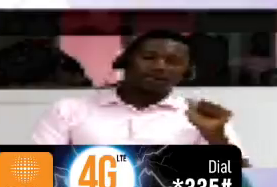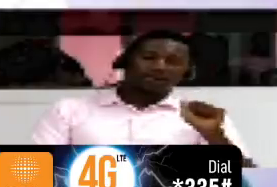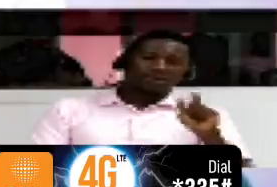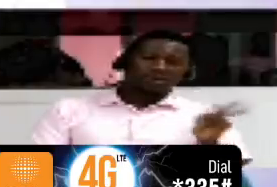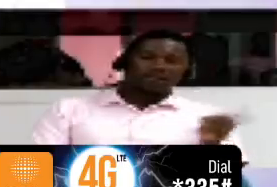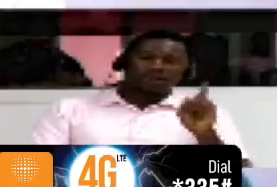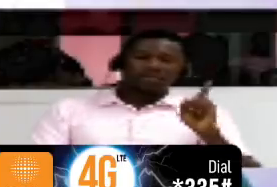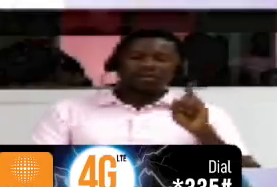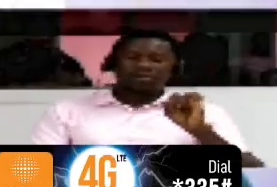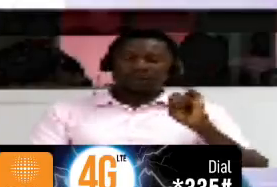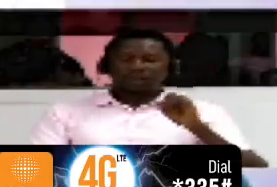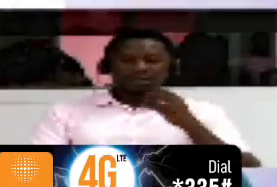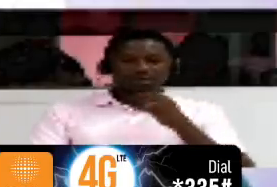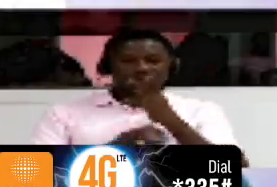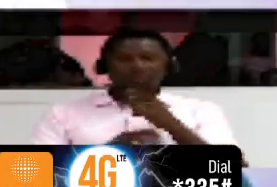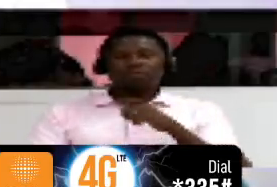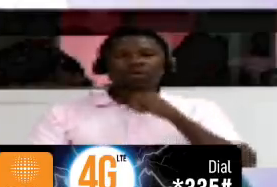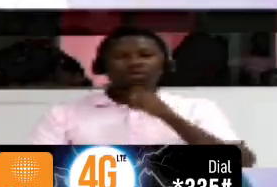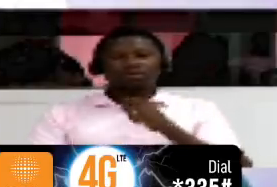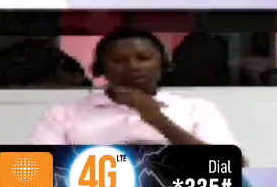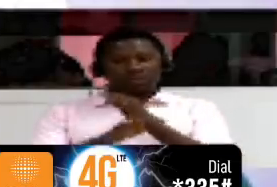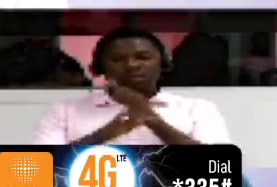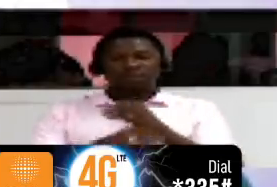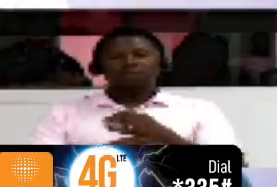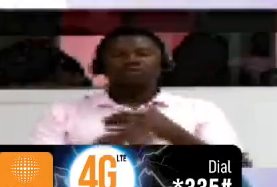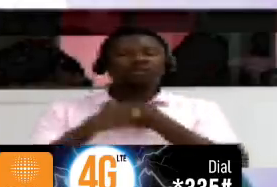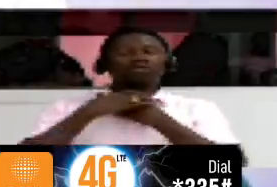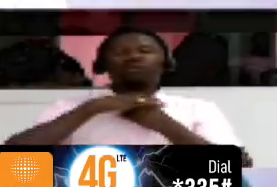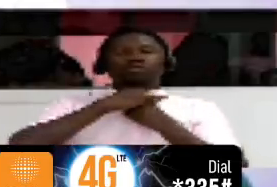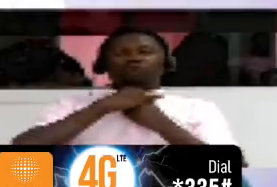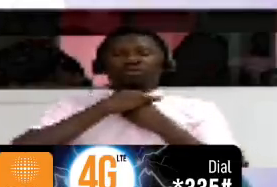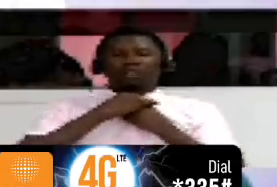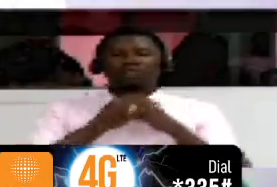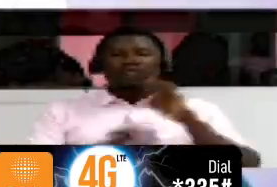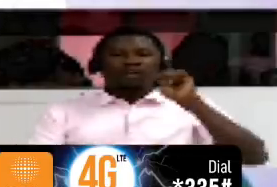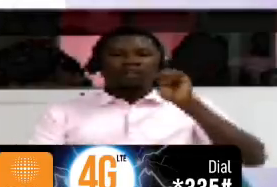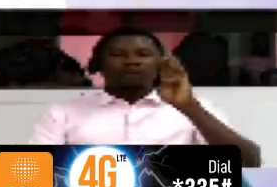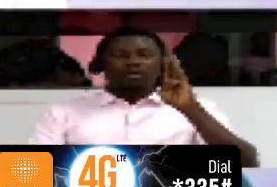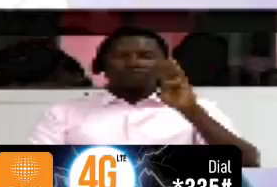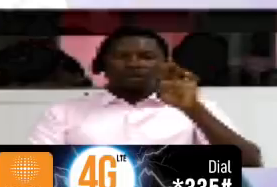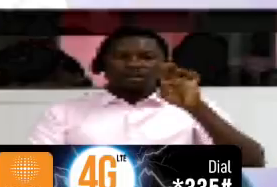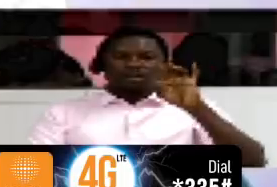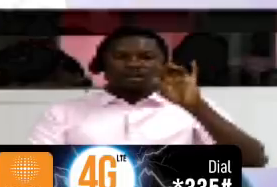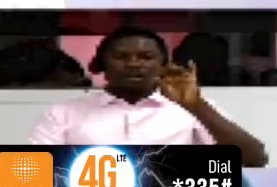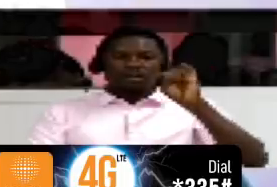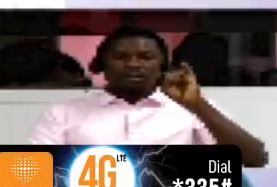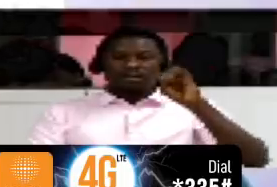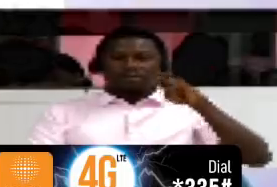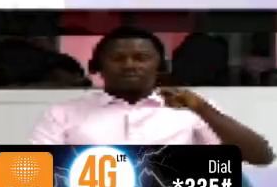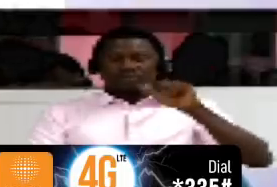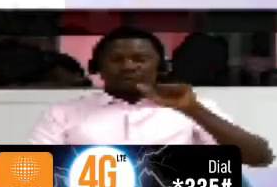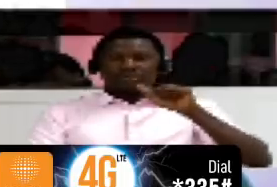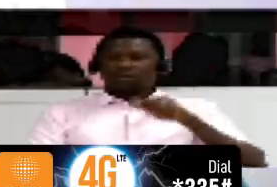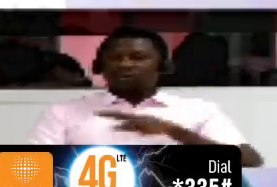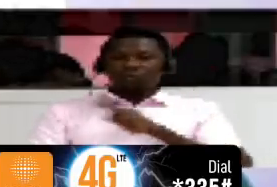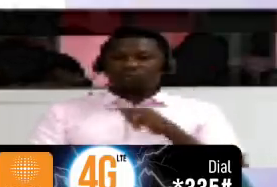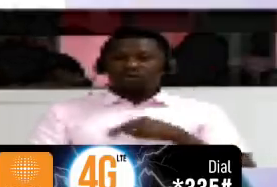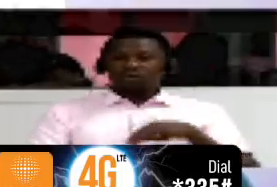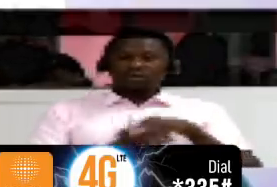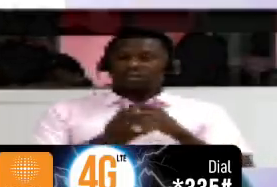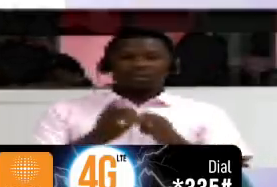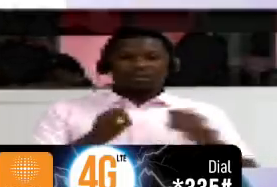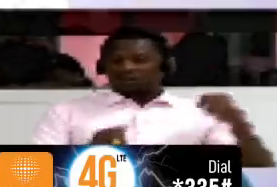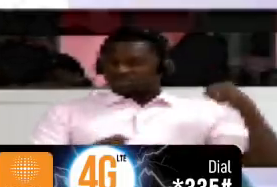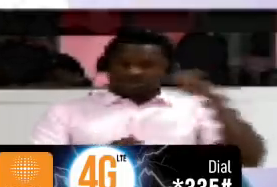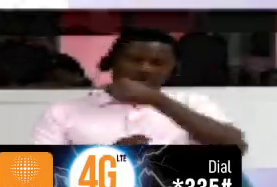Paul scolded Ibrahima. And then Ibrahima couldn't stand it, and then gave him a hard punch on